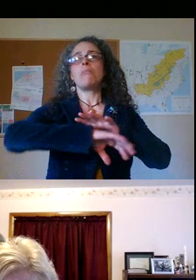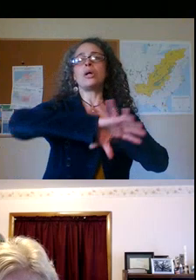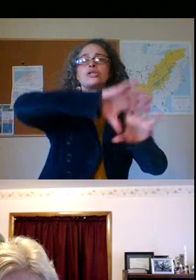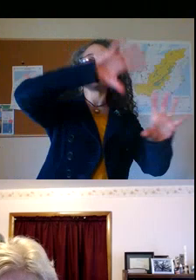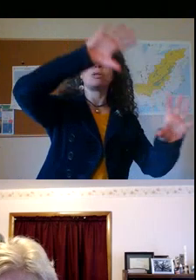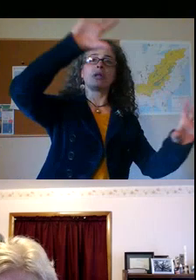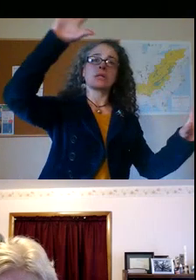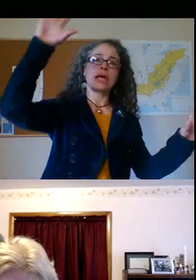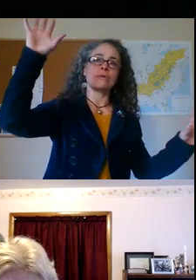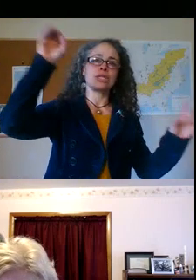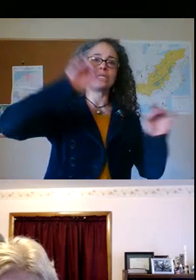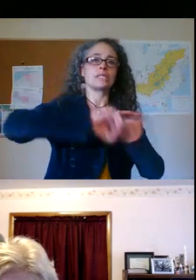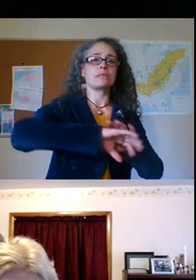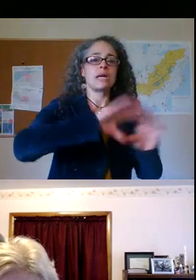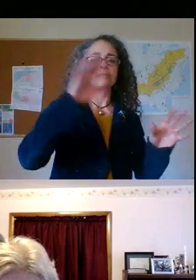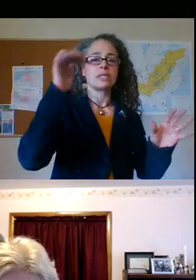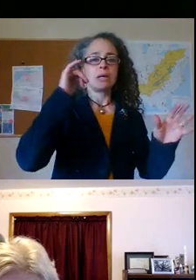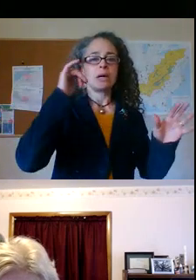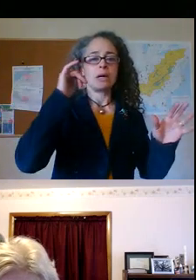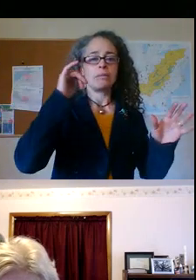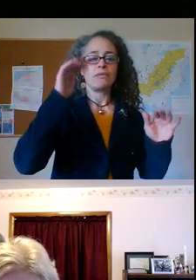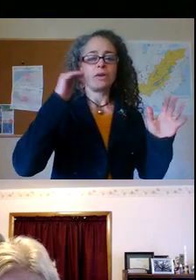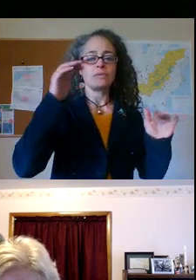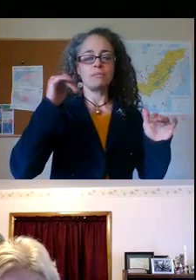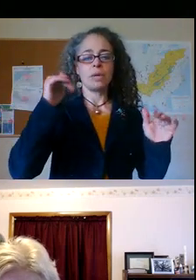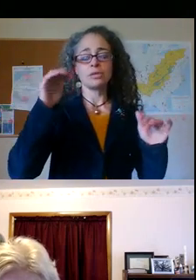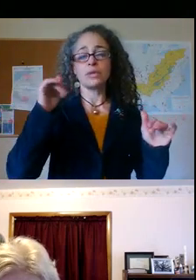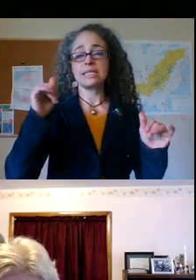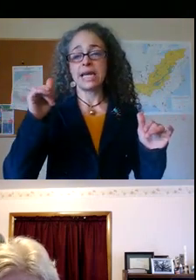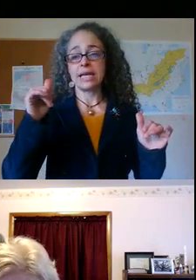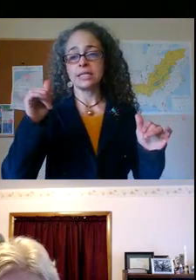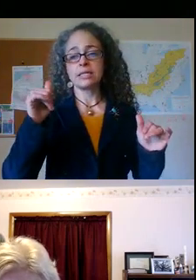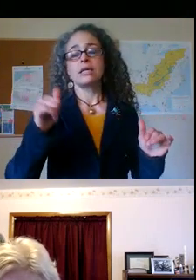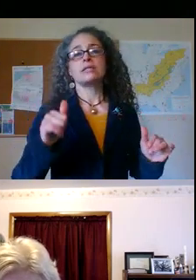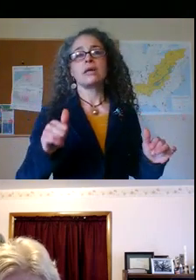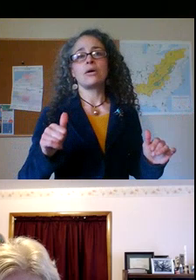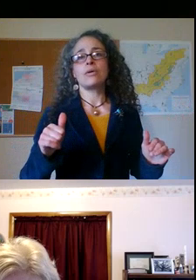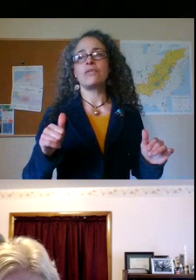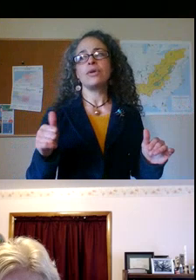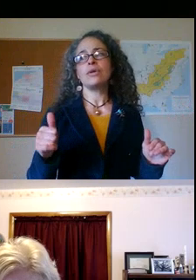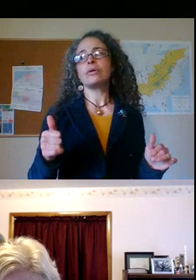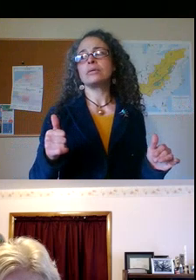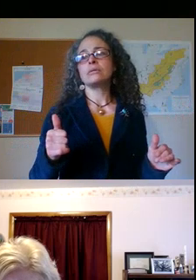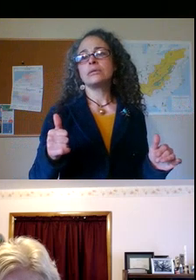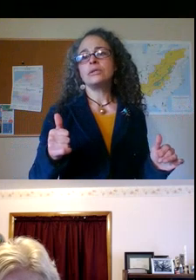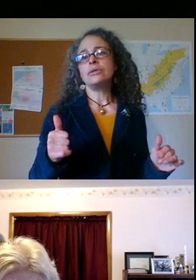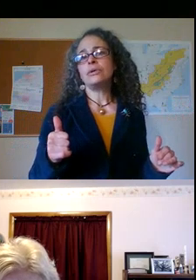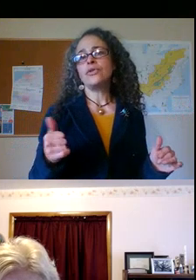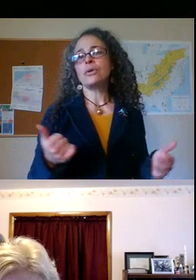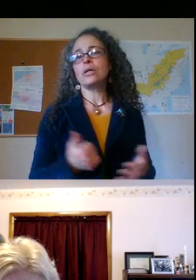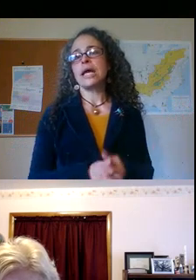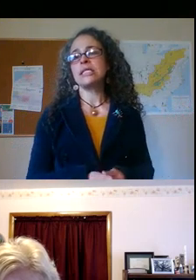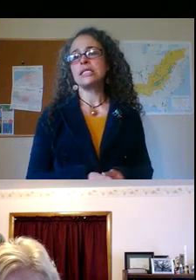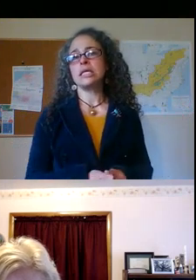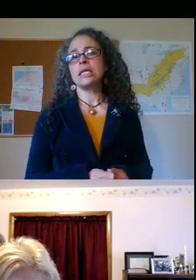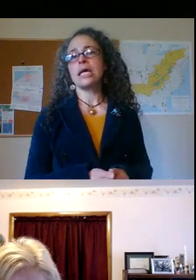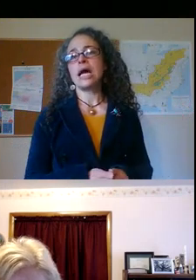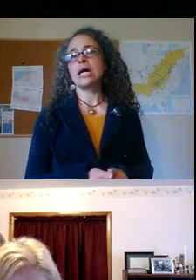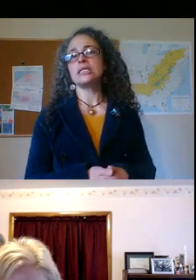requires multiple counties and sometimes involves multiple states. So if you're